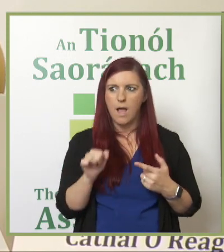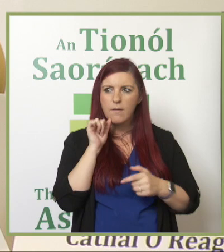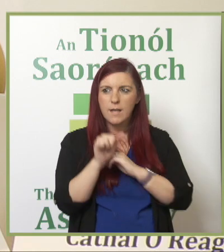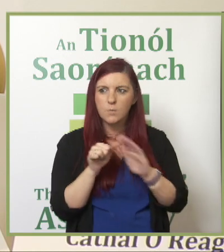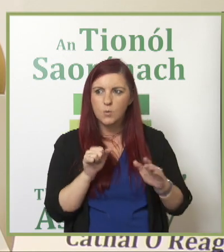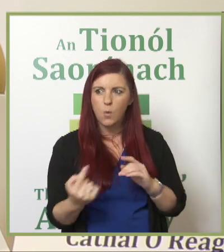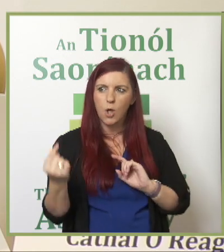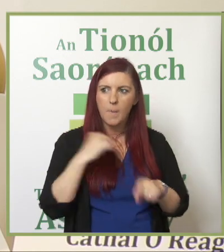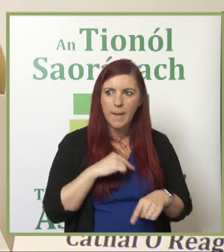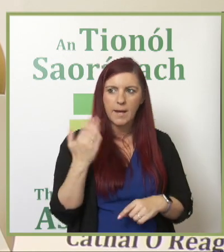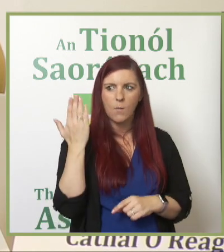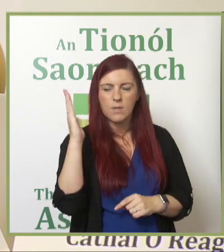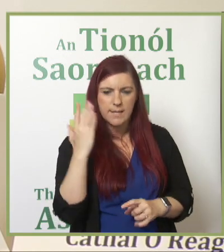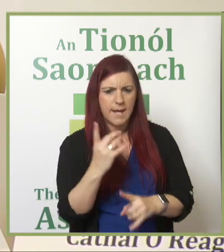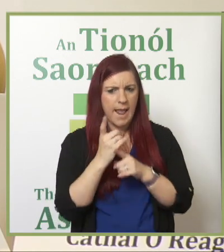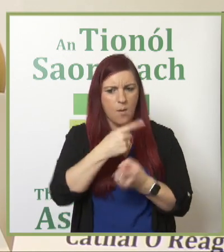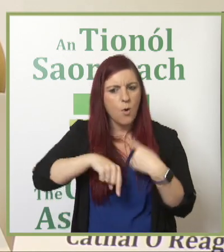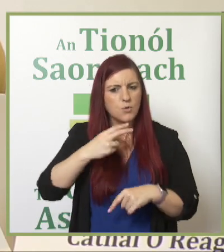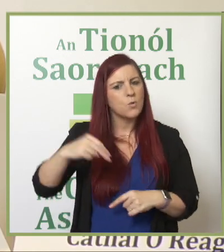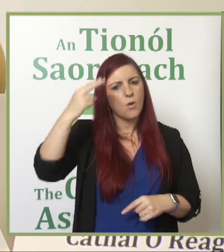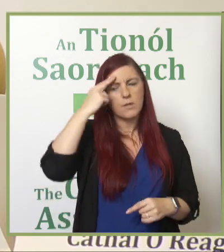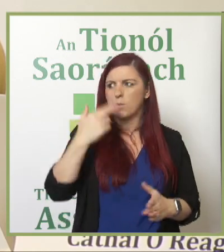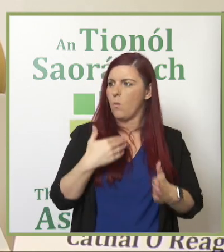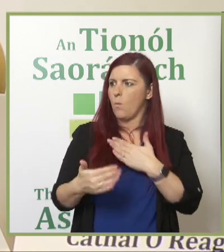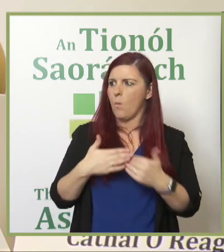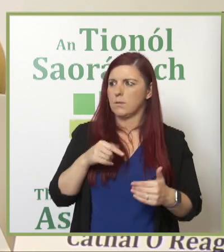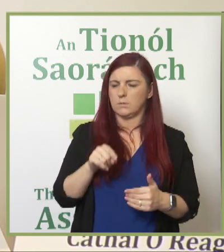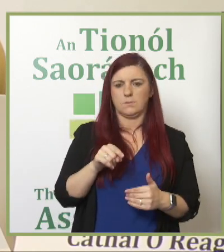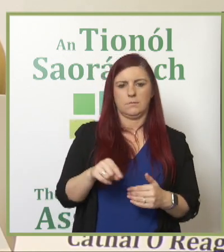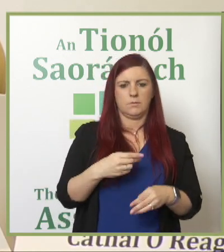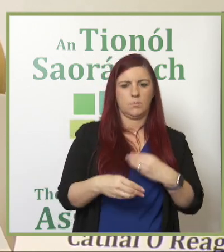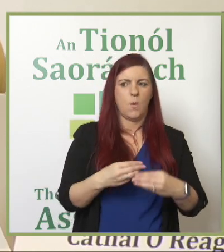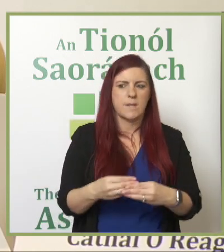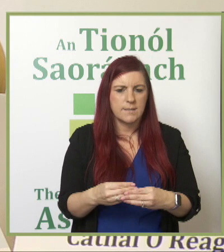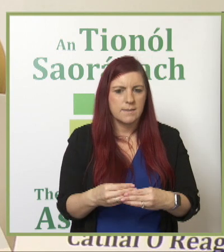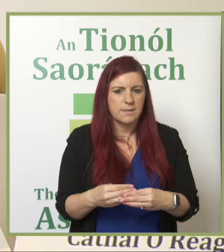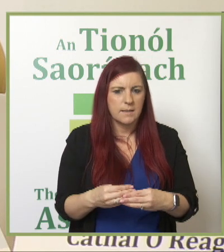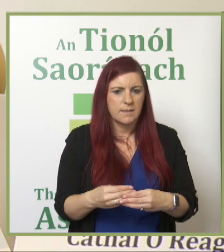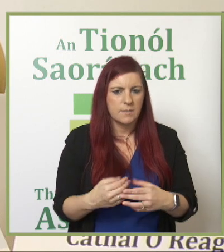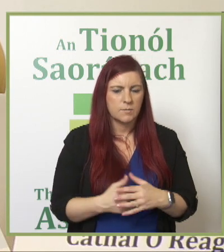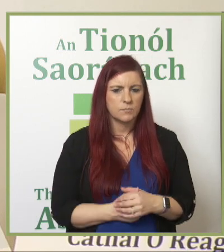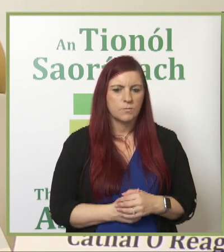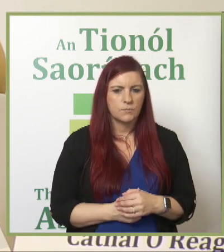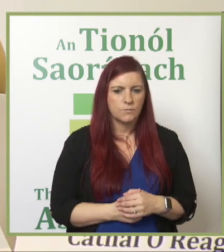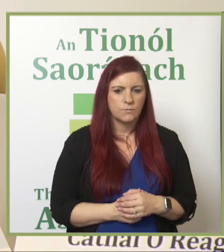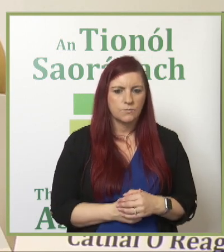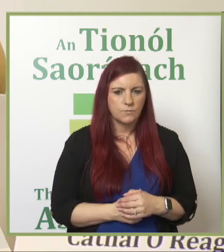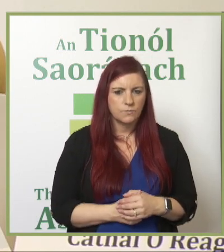to us and help us understand what is the route if we were to go certain roads in terms of legislation.